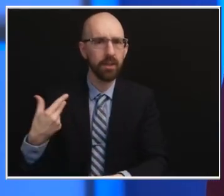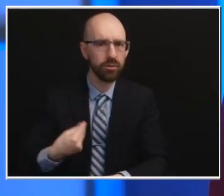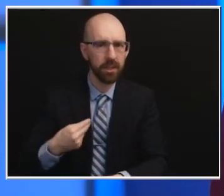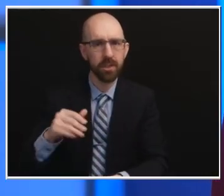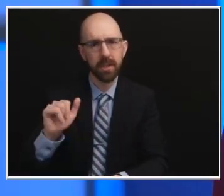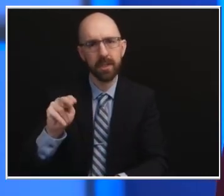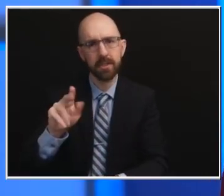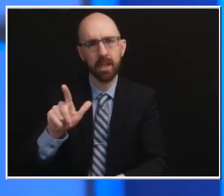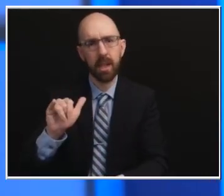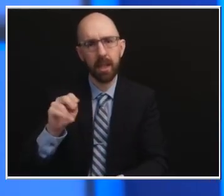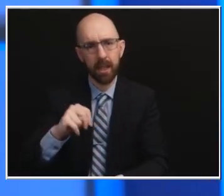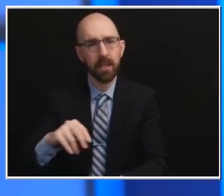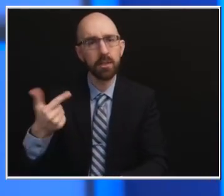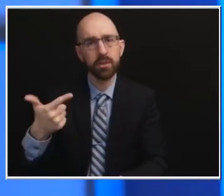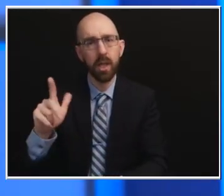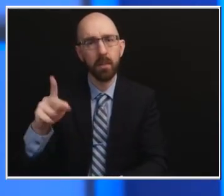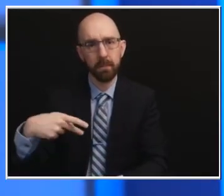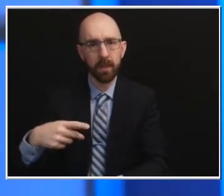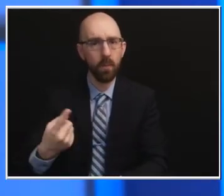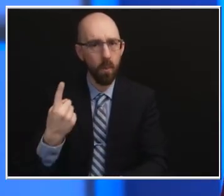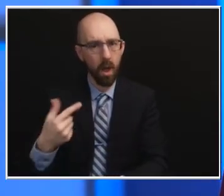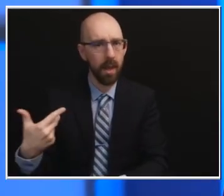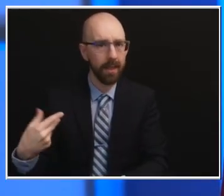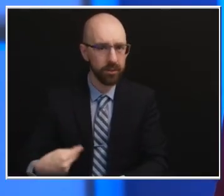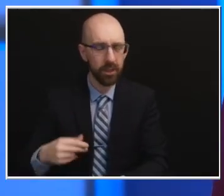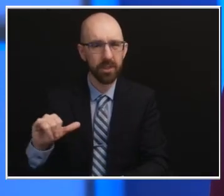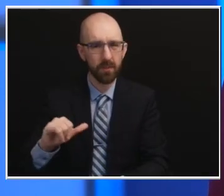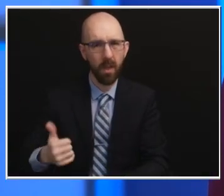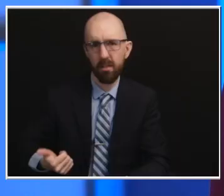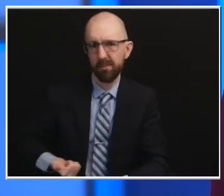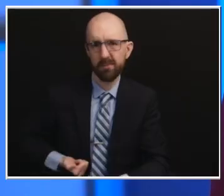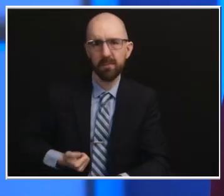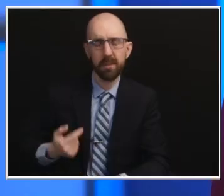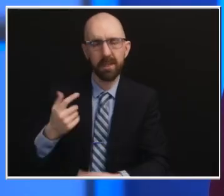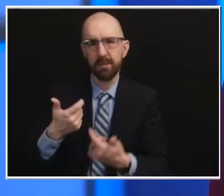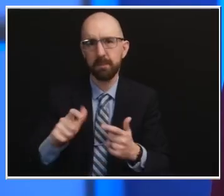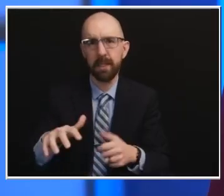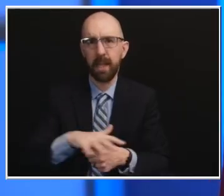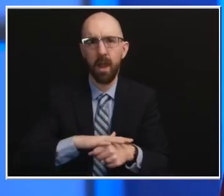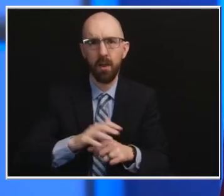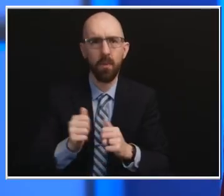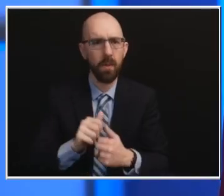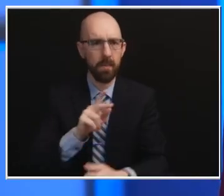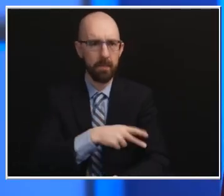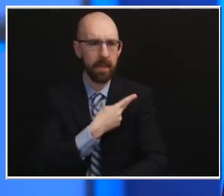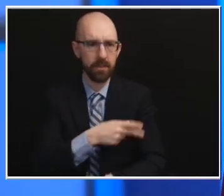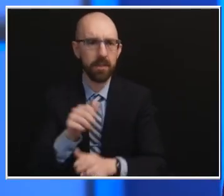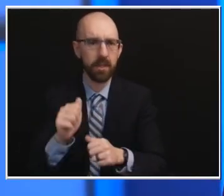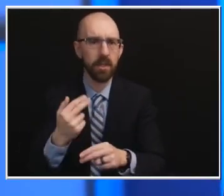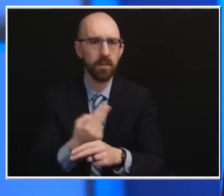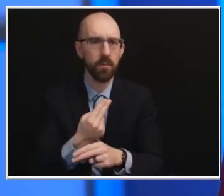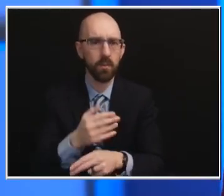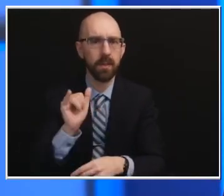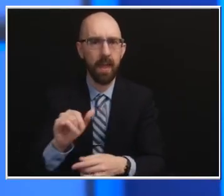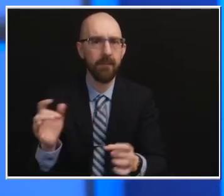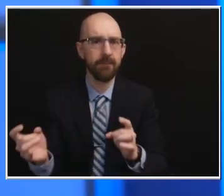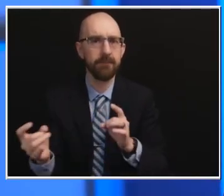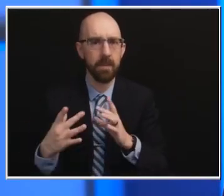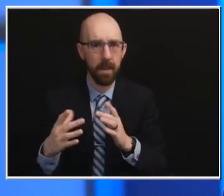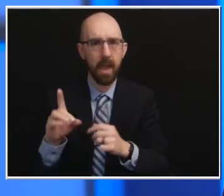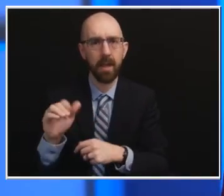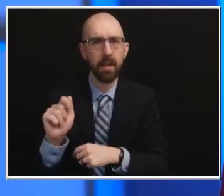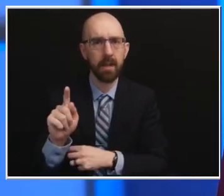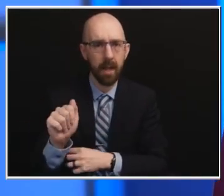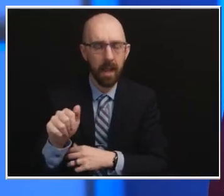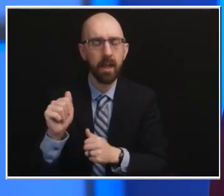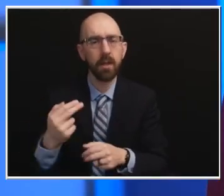GLP-1 injection as well. And I feel like that's a big area with our patients who they could use that feedback of data. They could use the